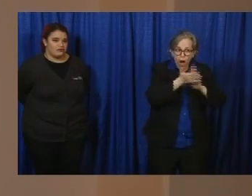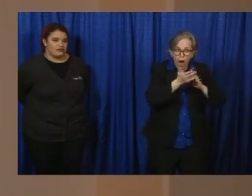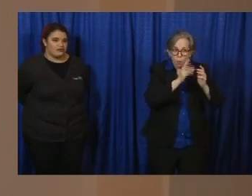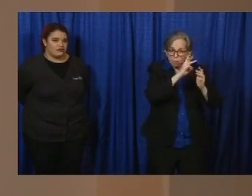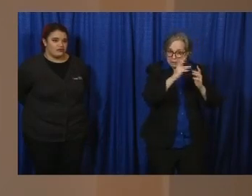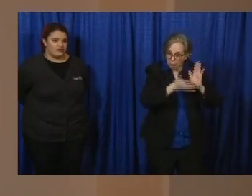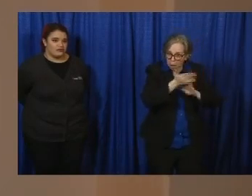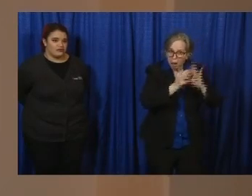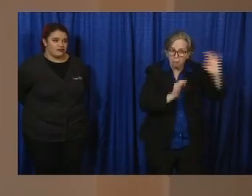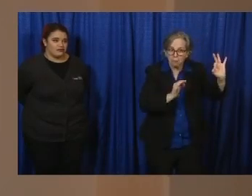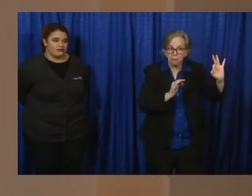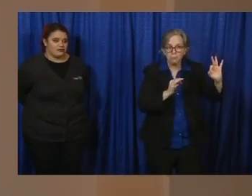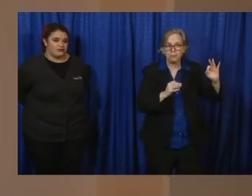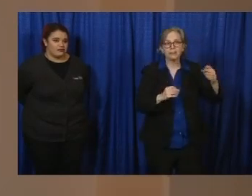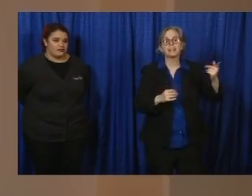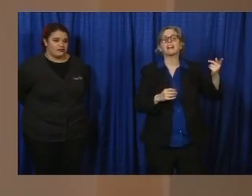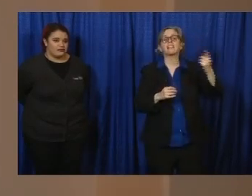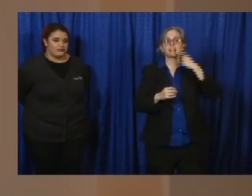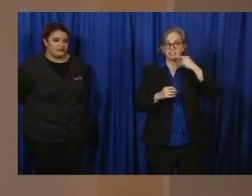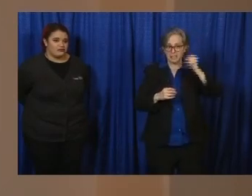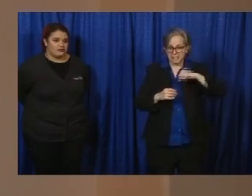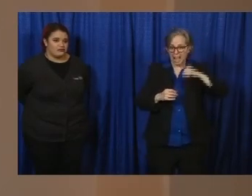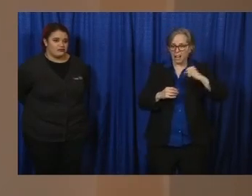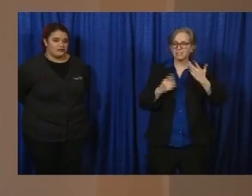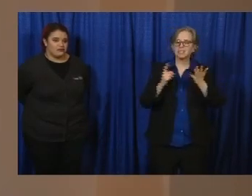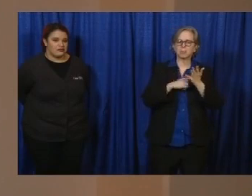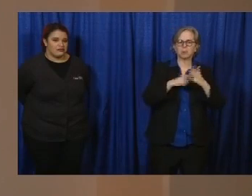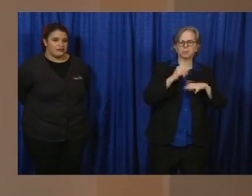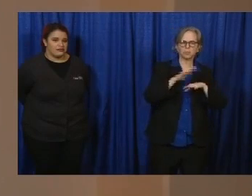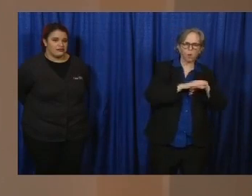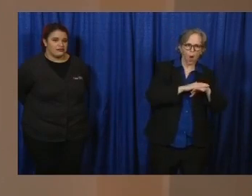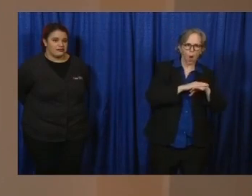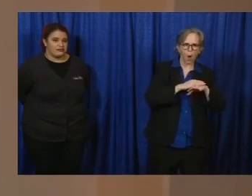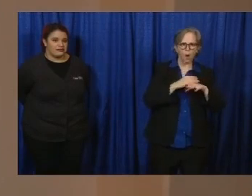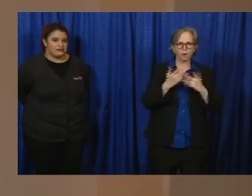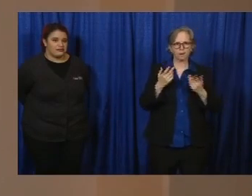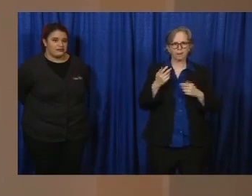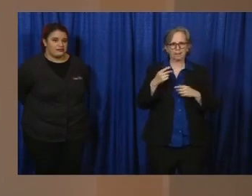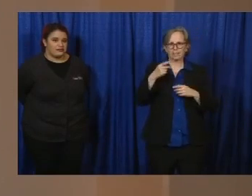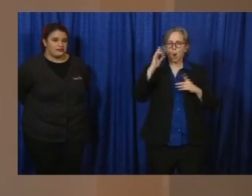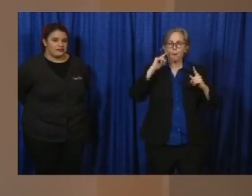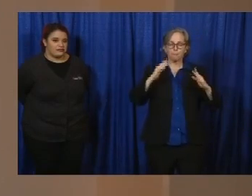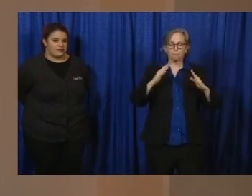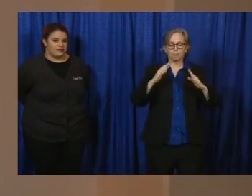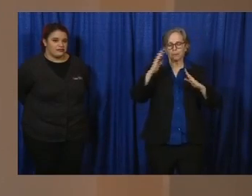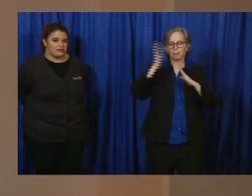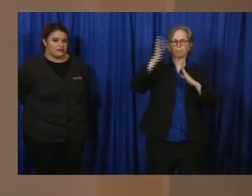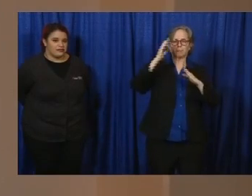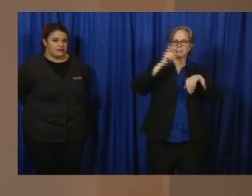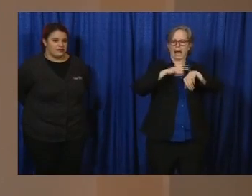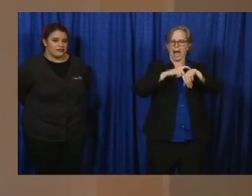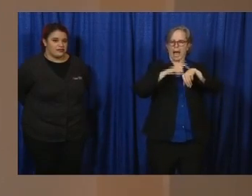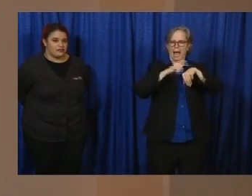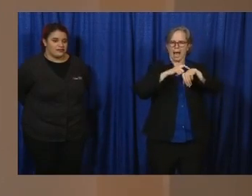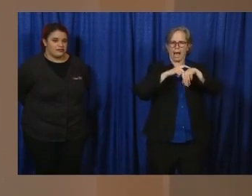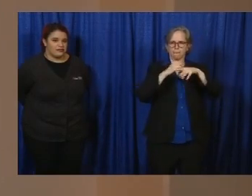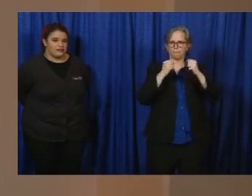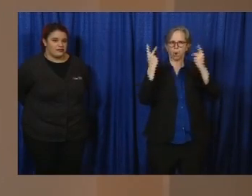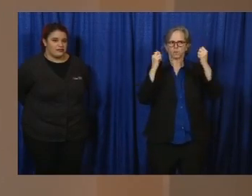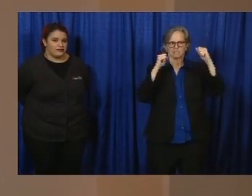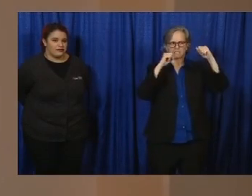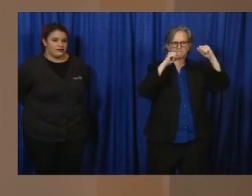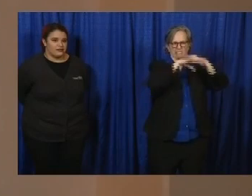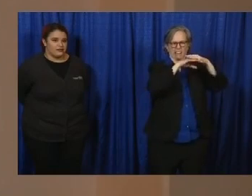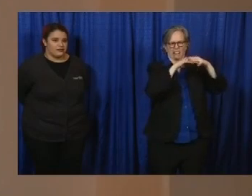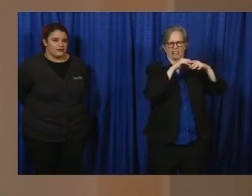day, so at peak times it's going to be slower than if you do it at non-peak times. And so that's just a word of counsel on how you can